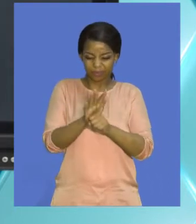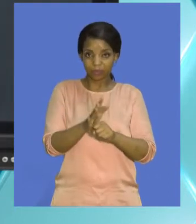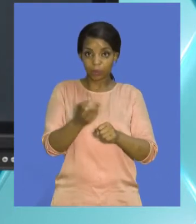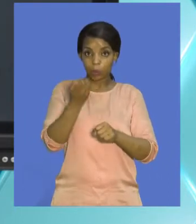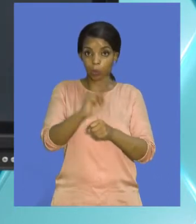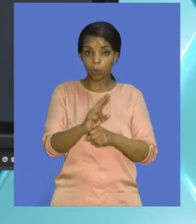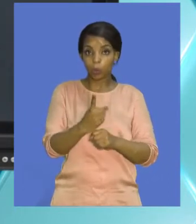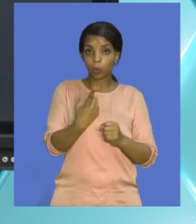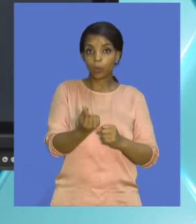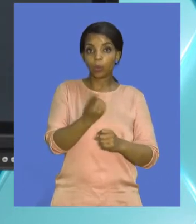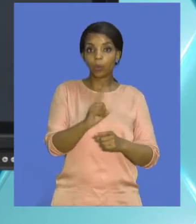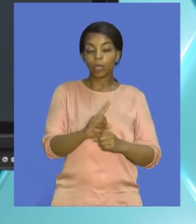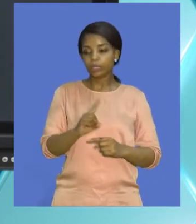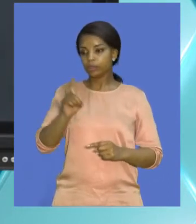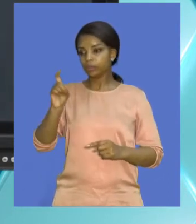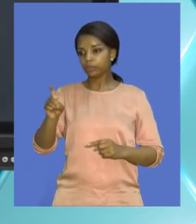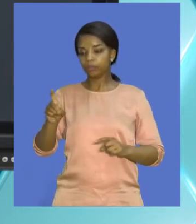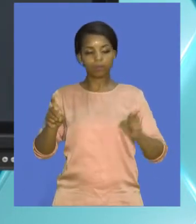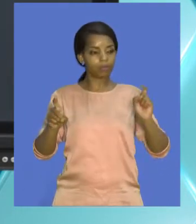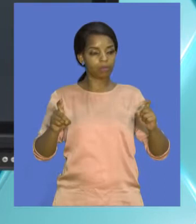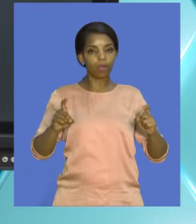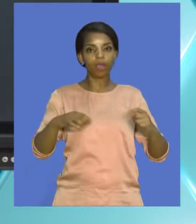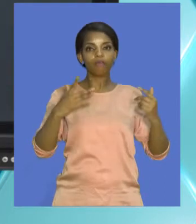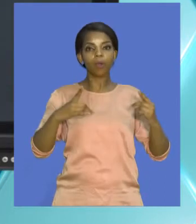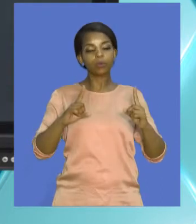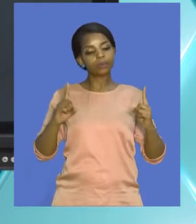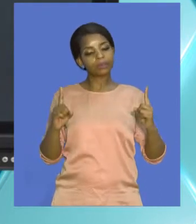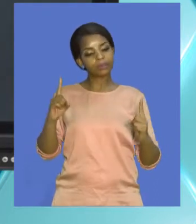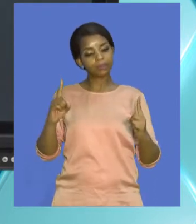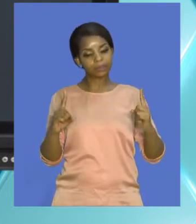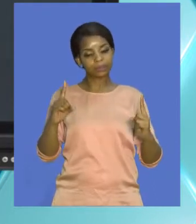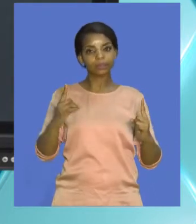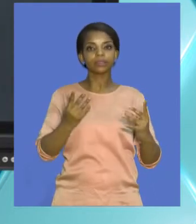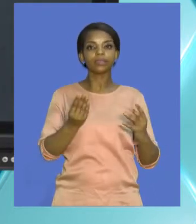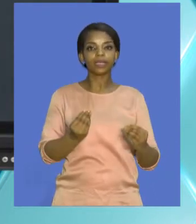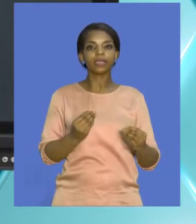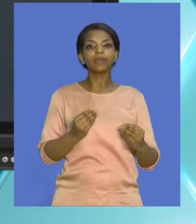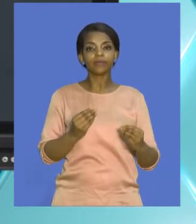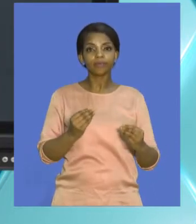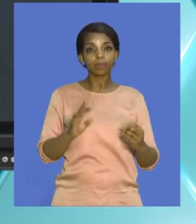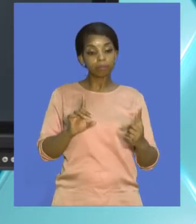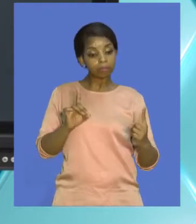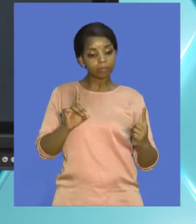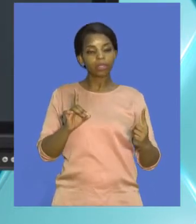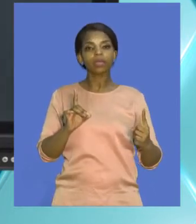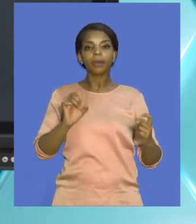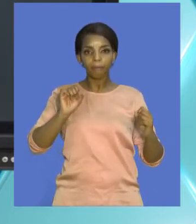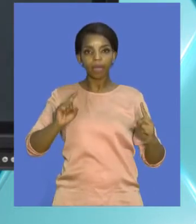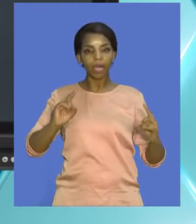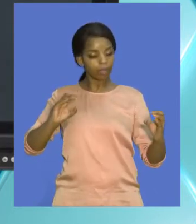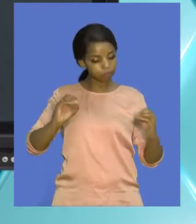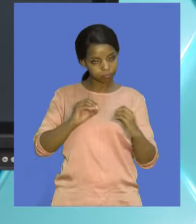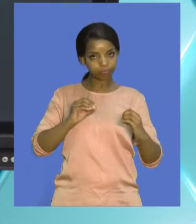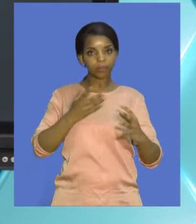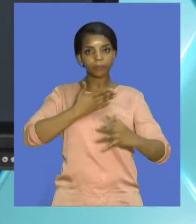over a distance, and the concerned objects need not to be in contact with each other. So hence we talk about the field forces